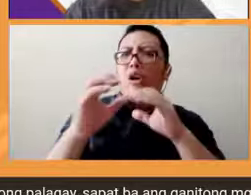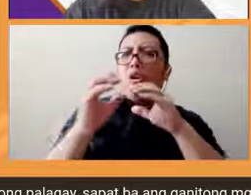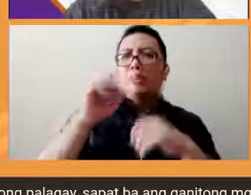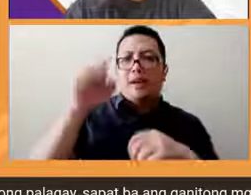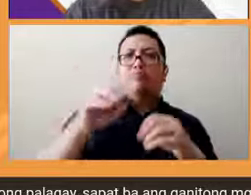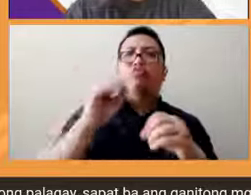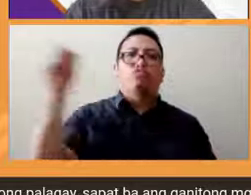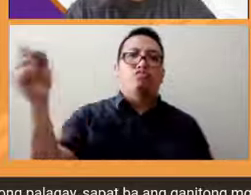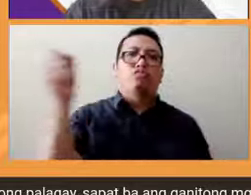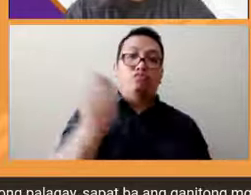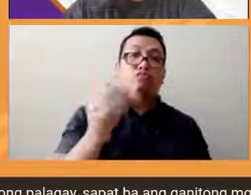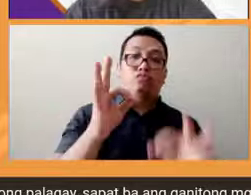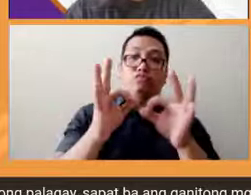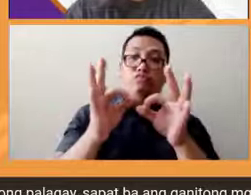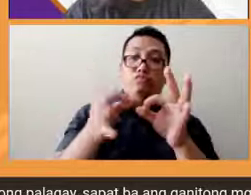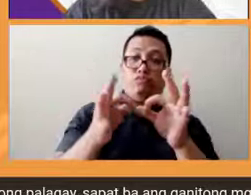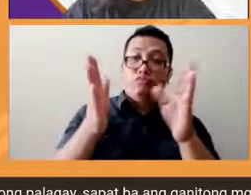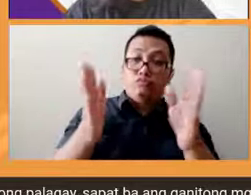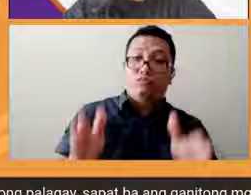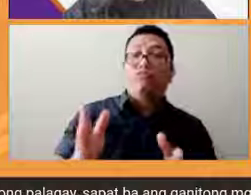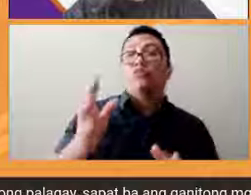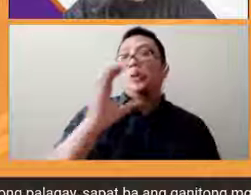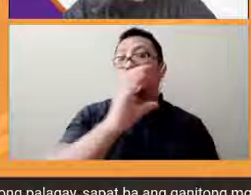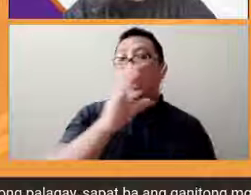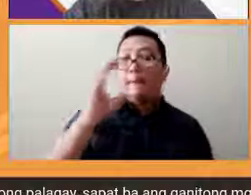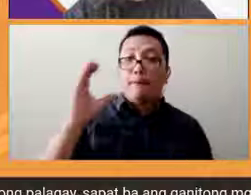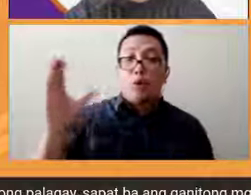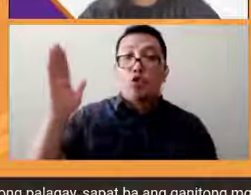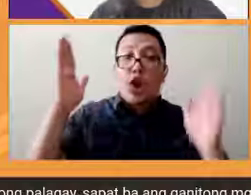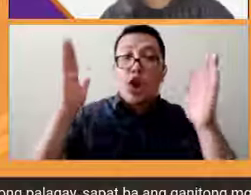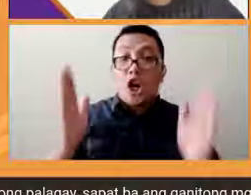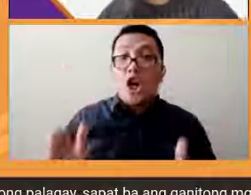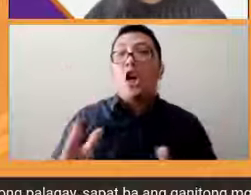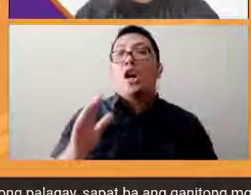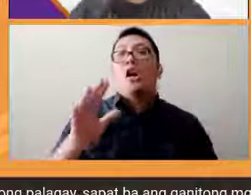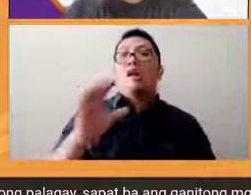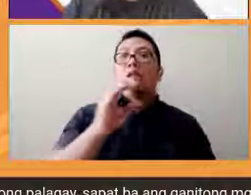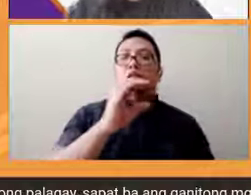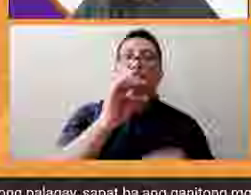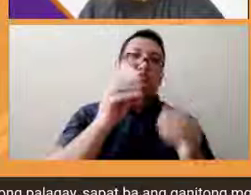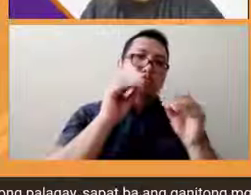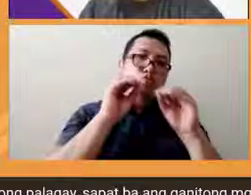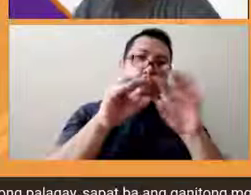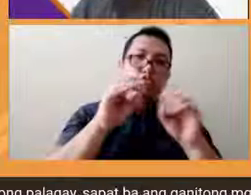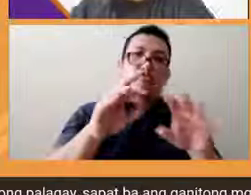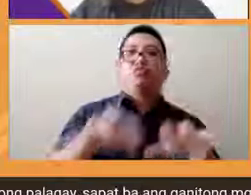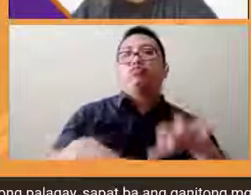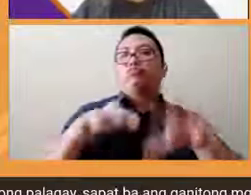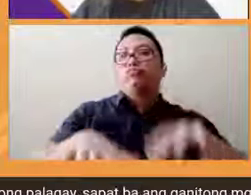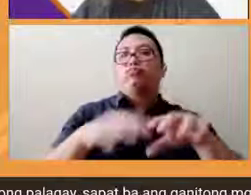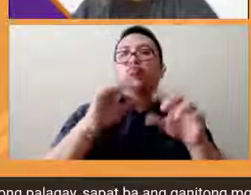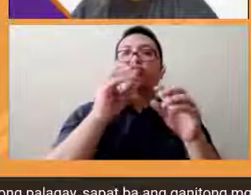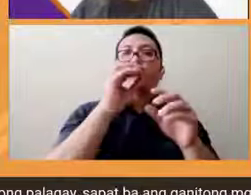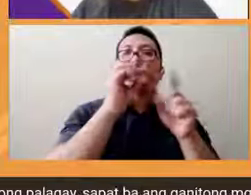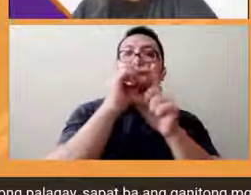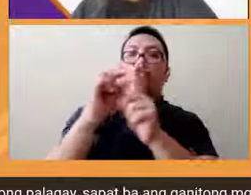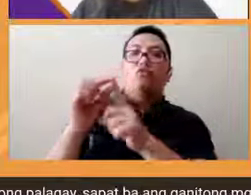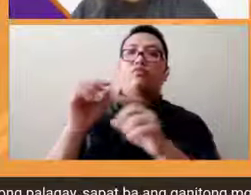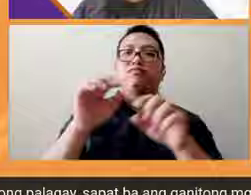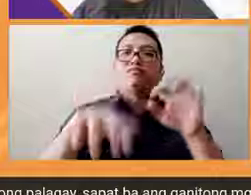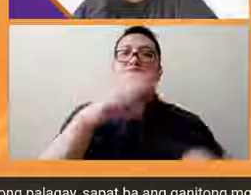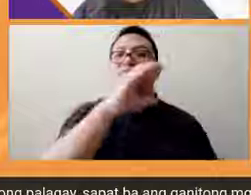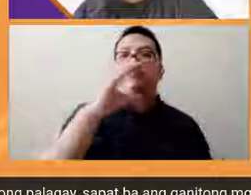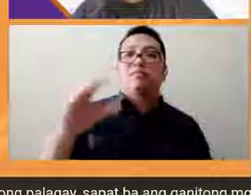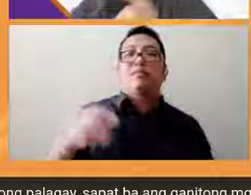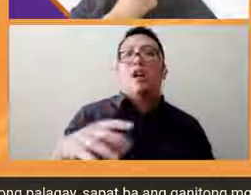interpreter captioner or captioning subtitling so maraming needs ganun din sa invisible